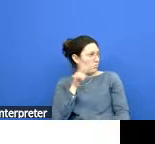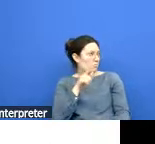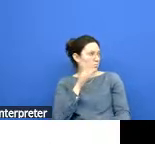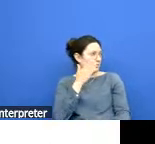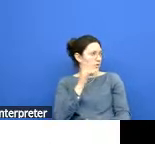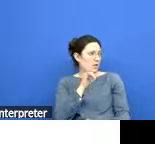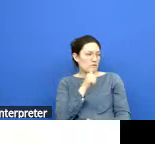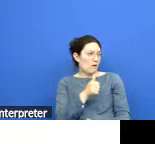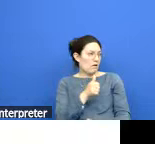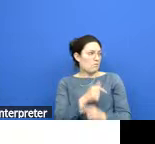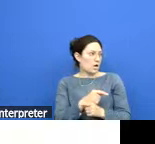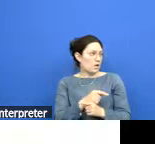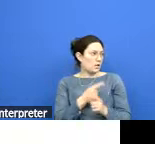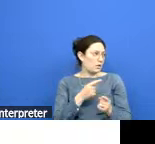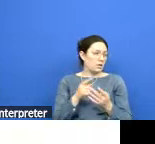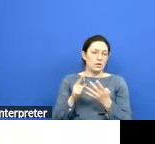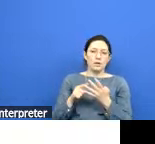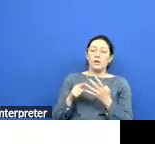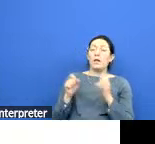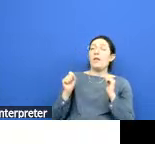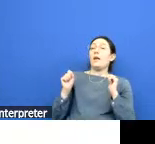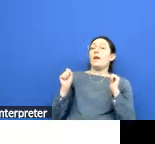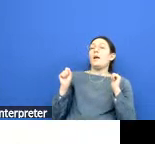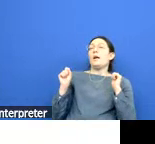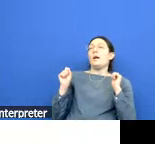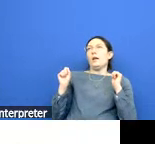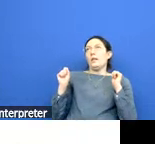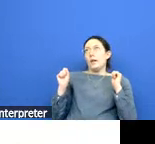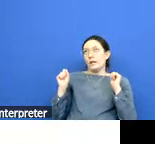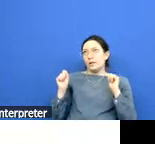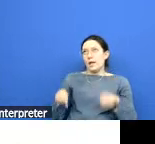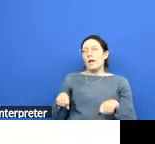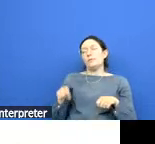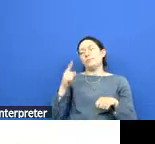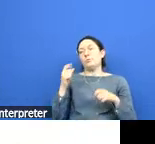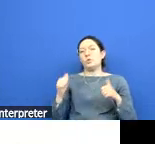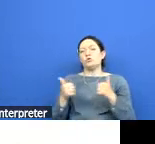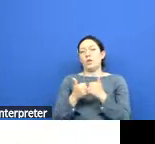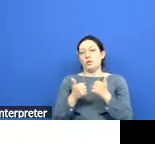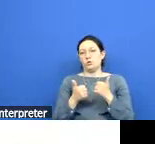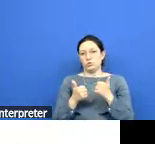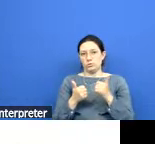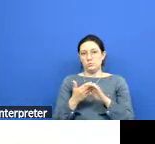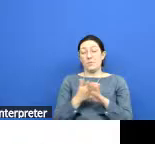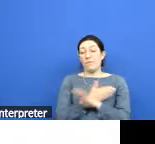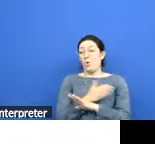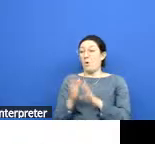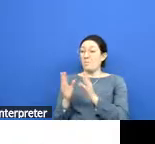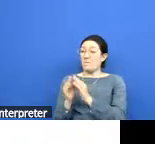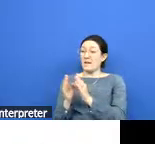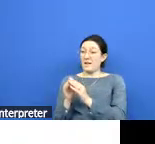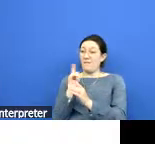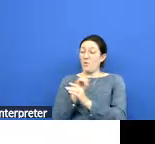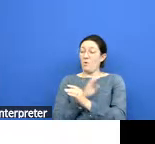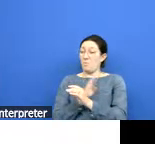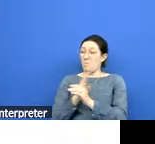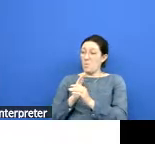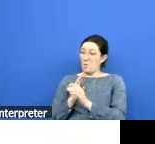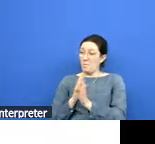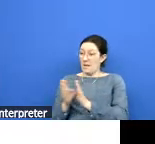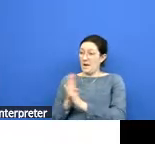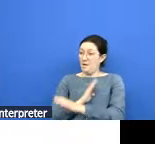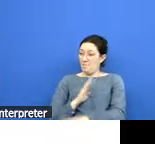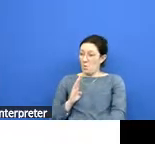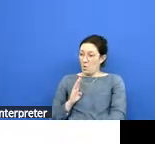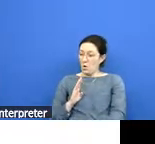case. So they can do, if the challenge you run into doing them before the planning board, and we could do potentially